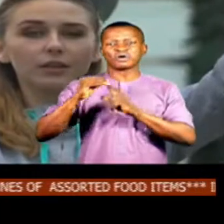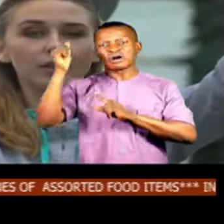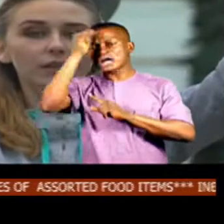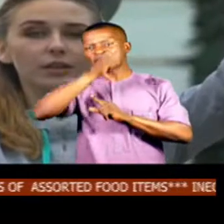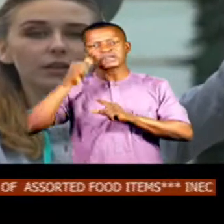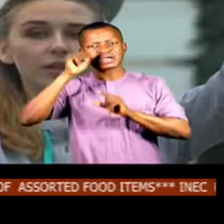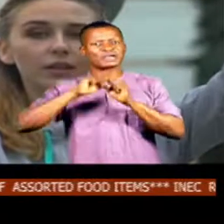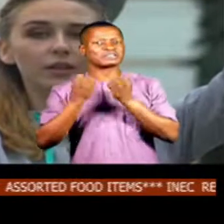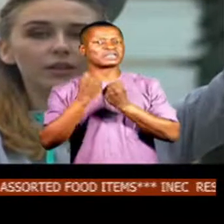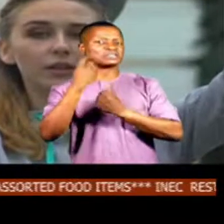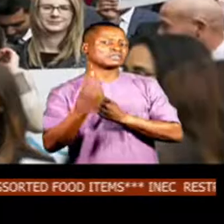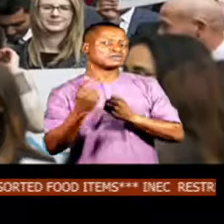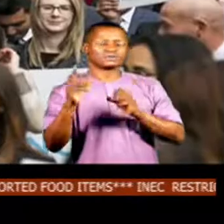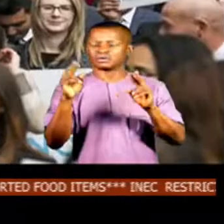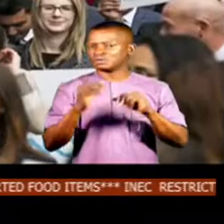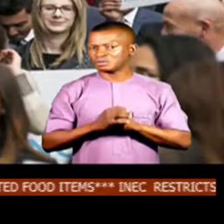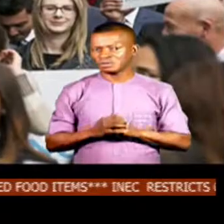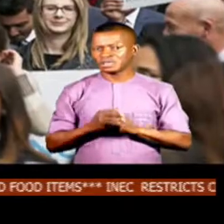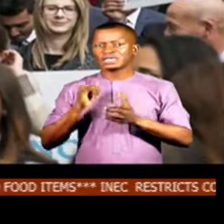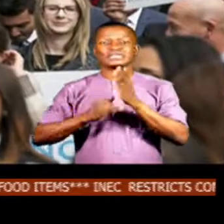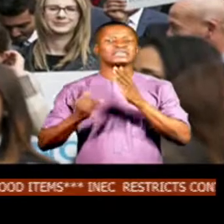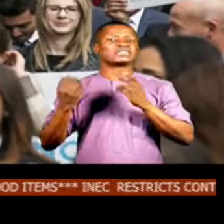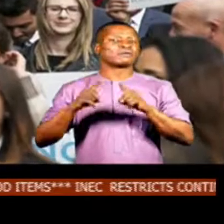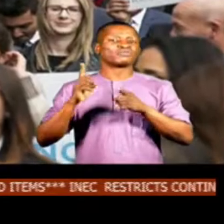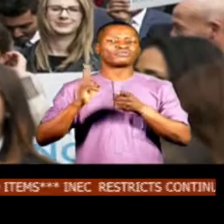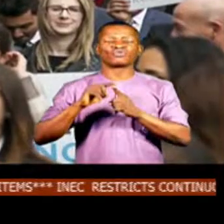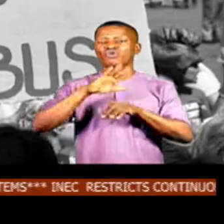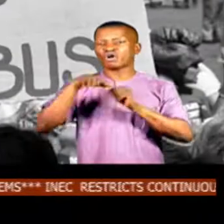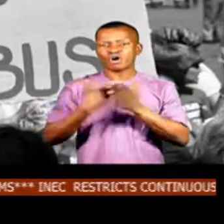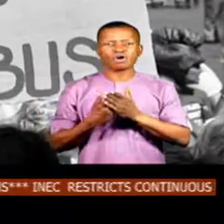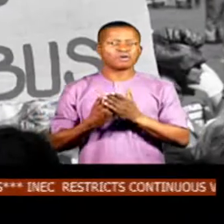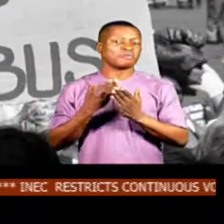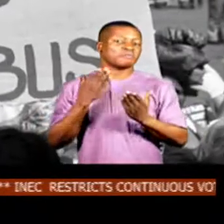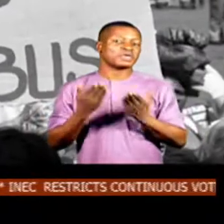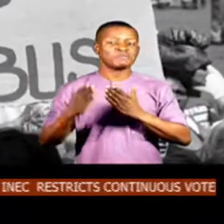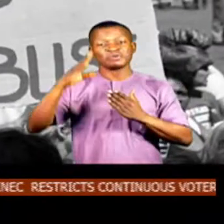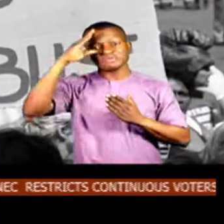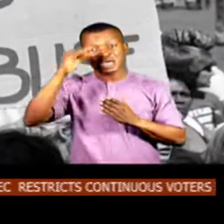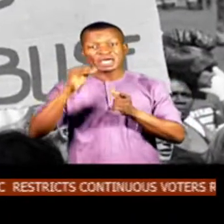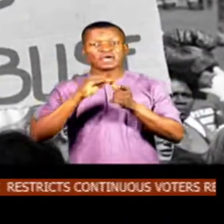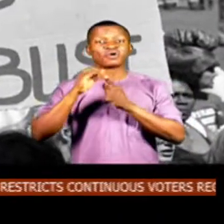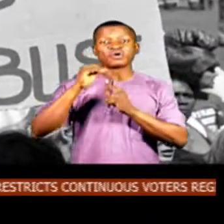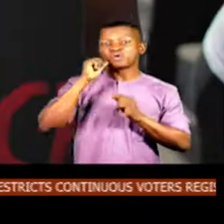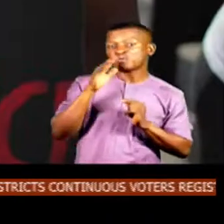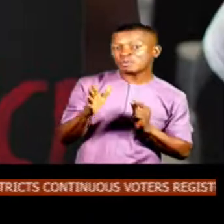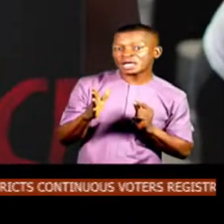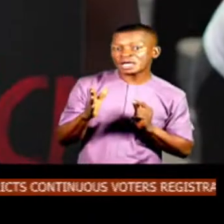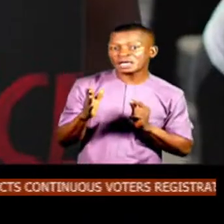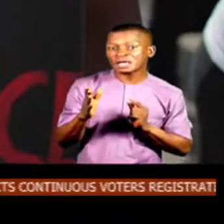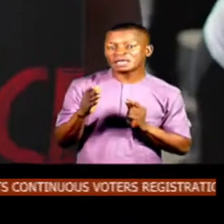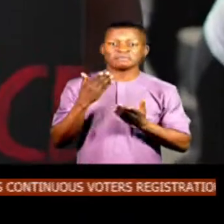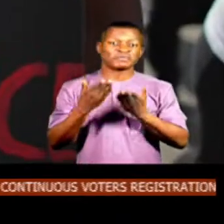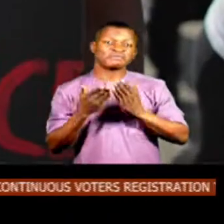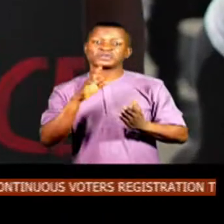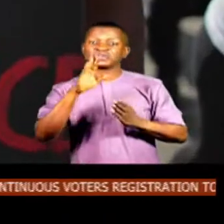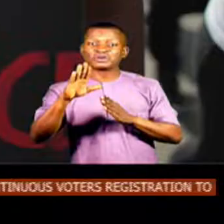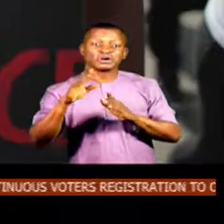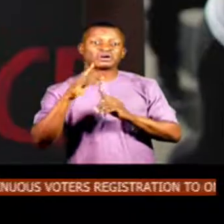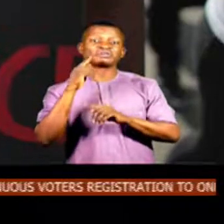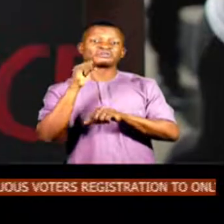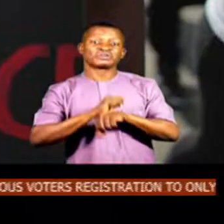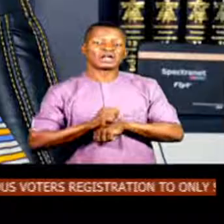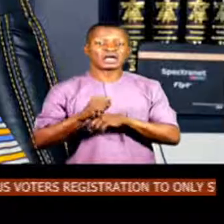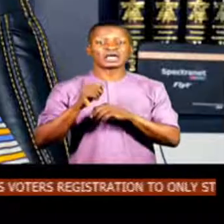society. It transcends gender. It happens to both men and women. It transcends race. It happens